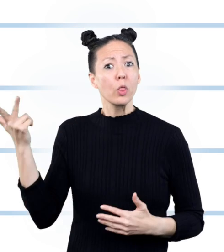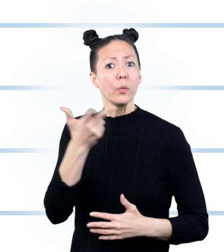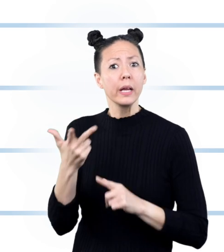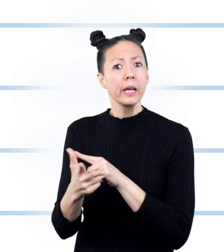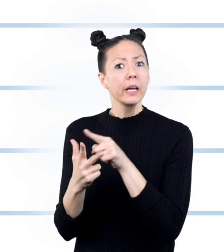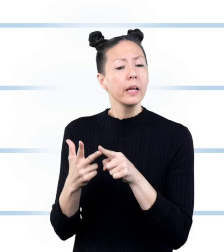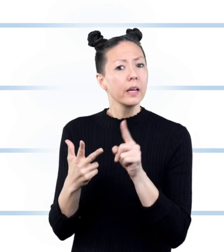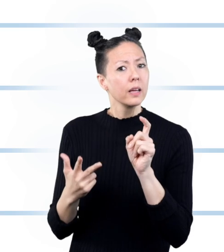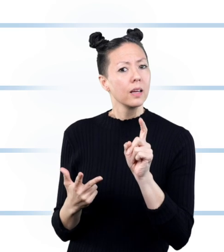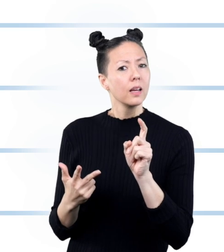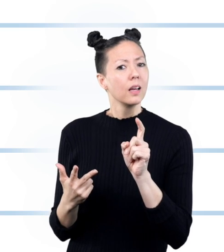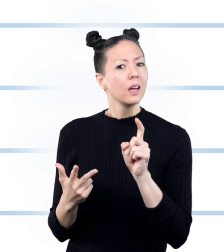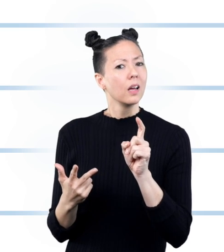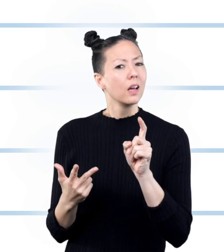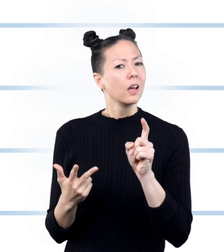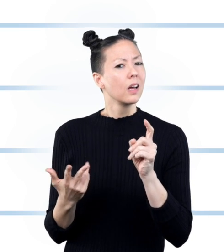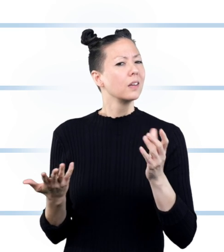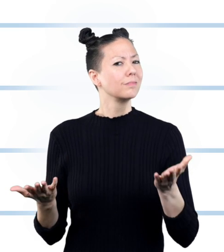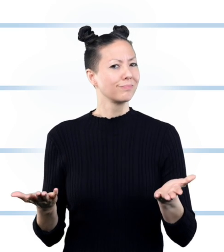all three?